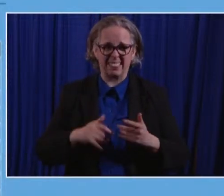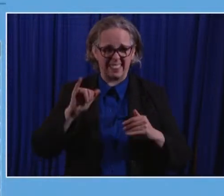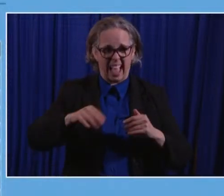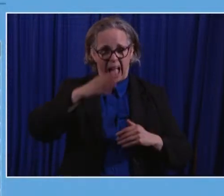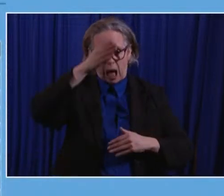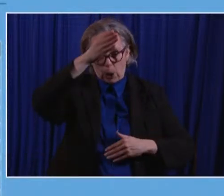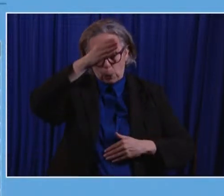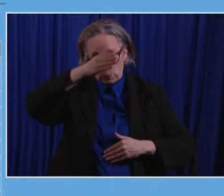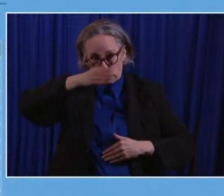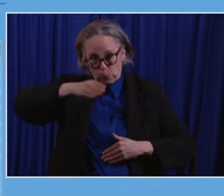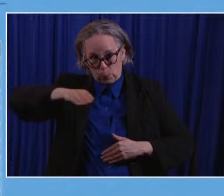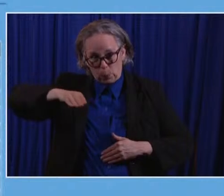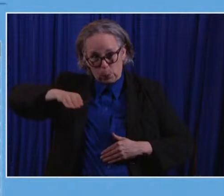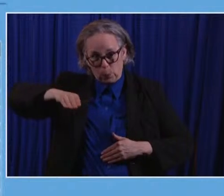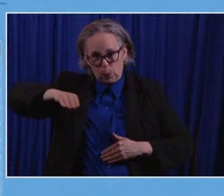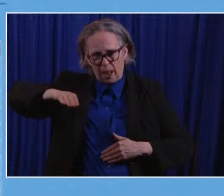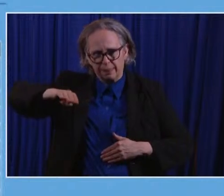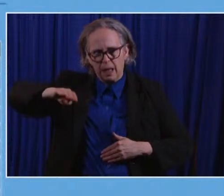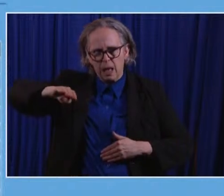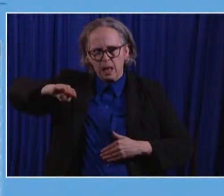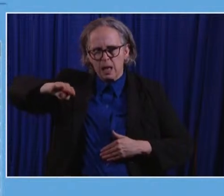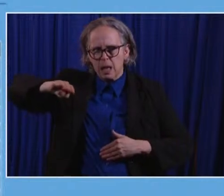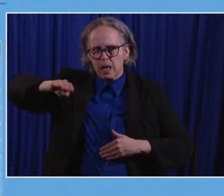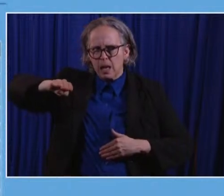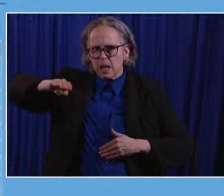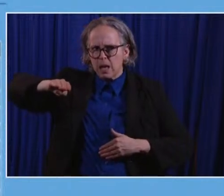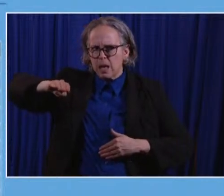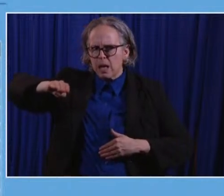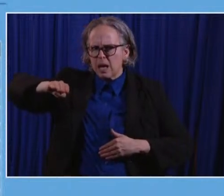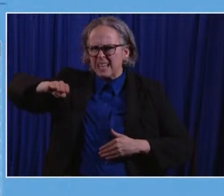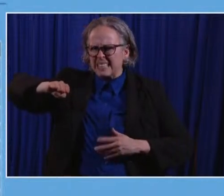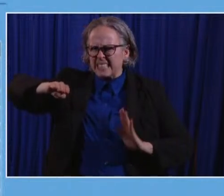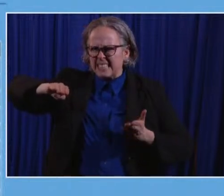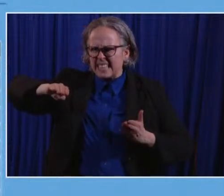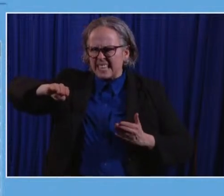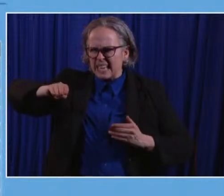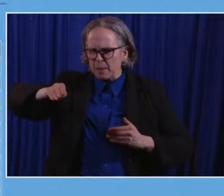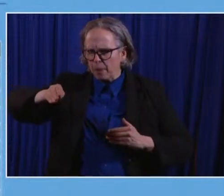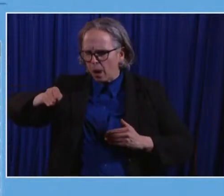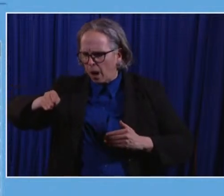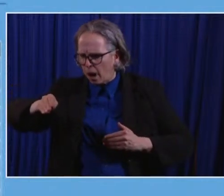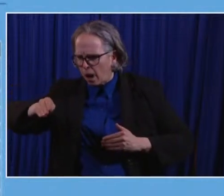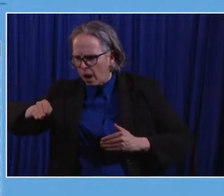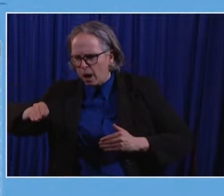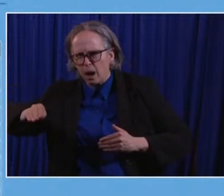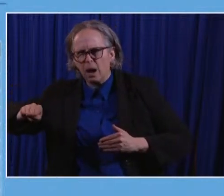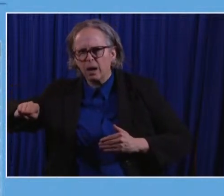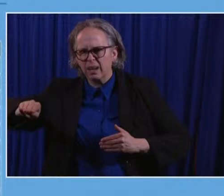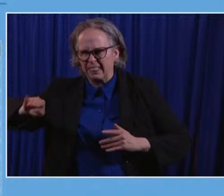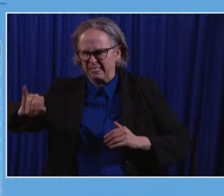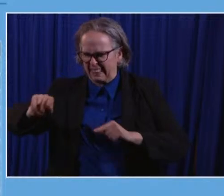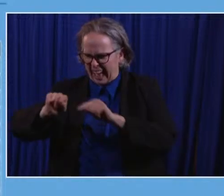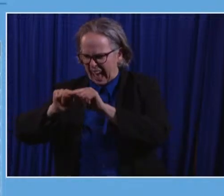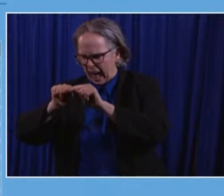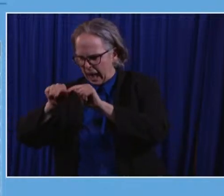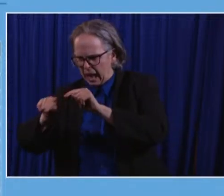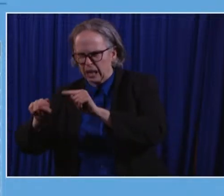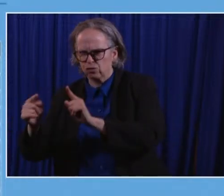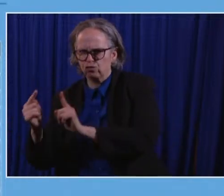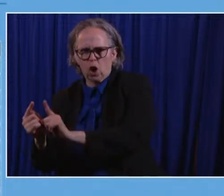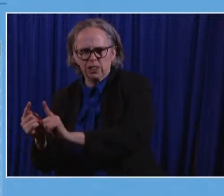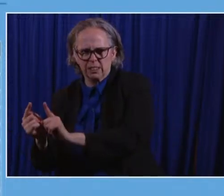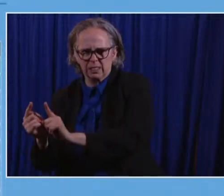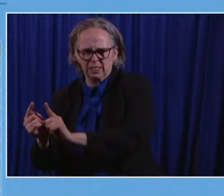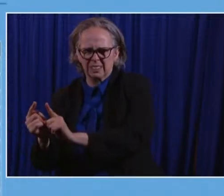up, and it would appear that we are now on a downward trend. We're headed that way at least for the last